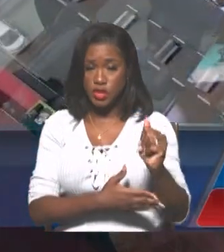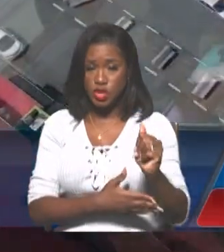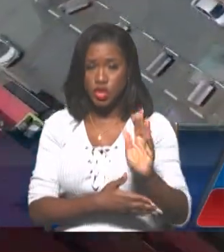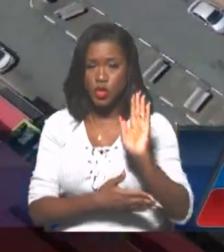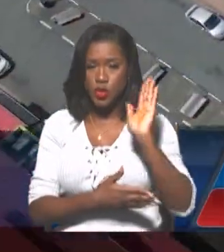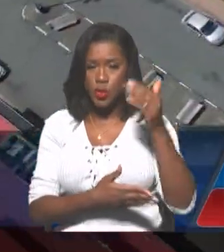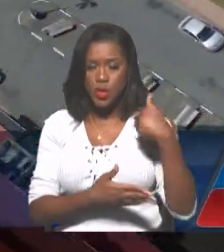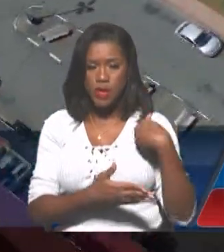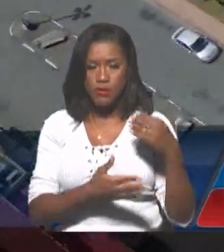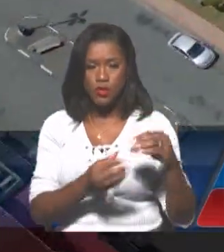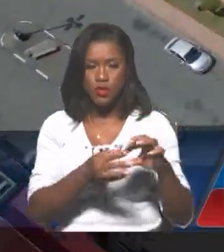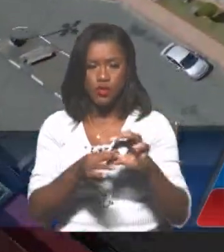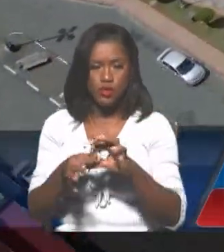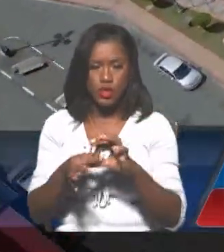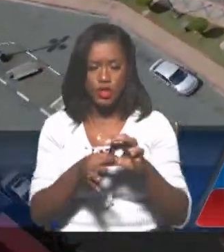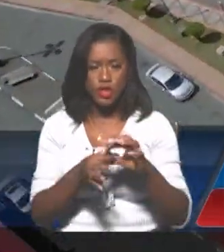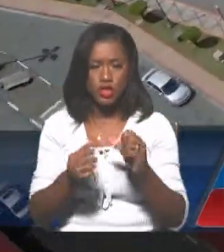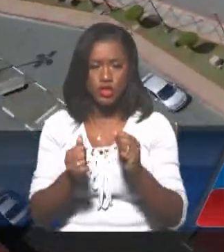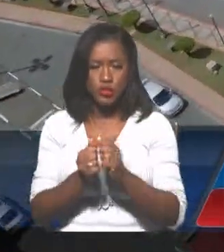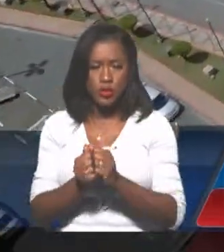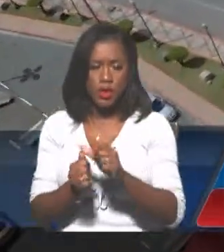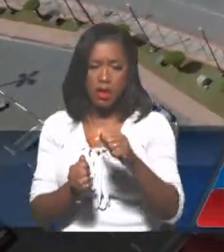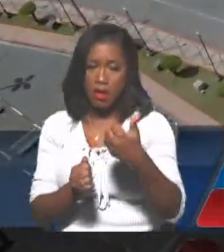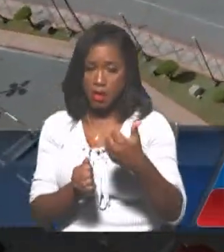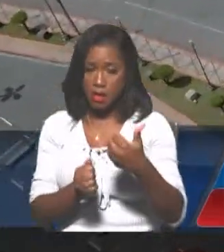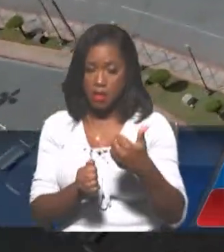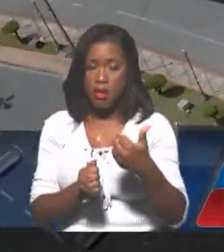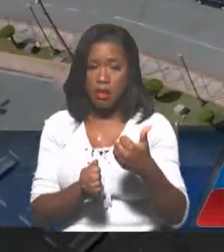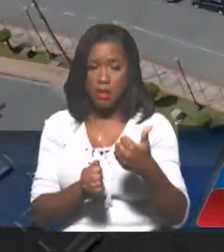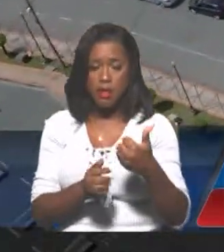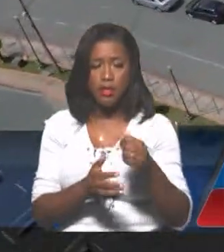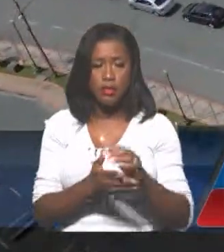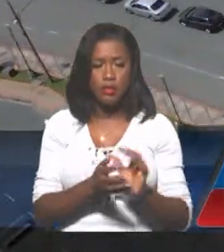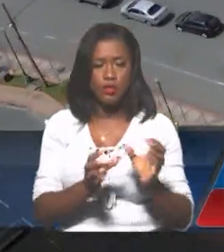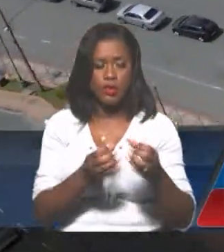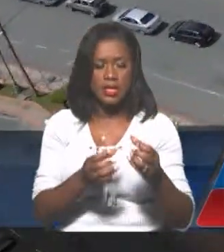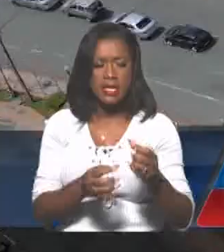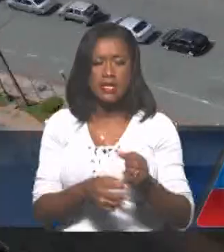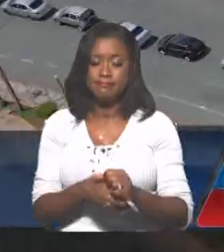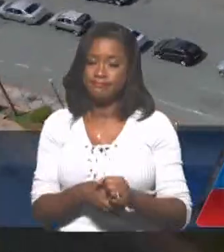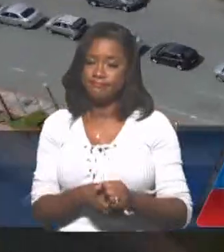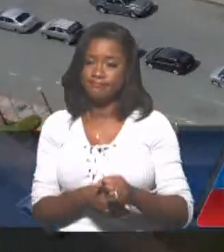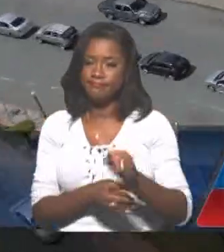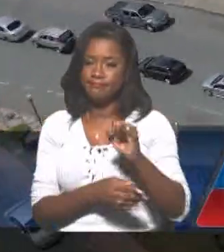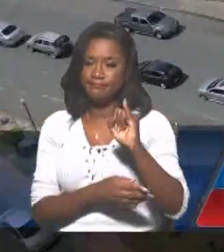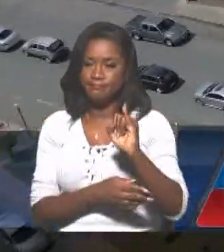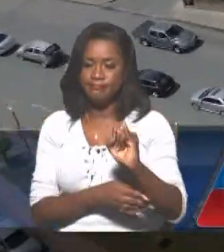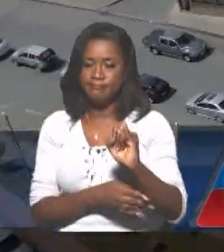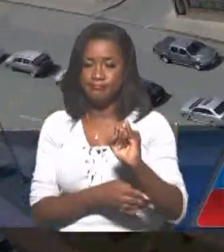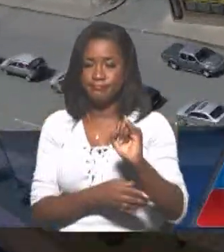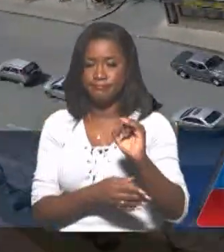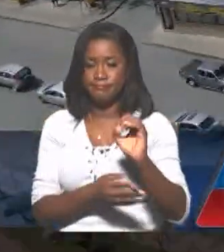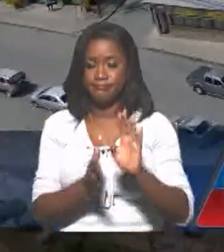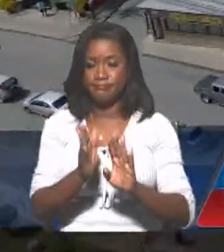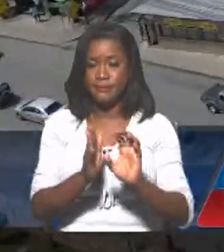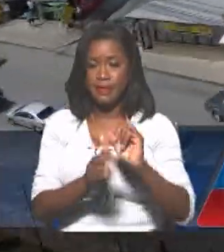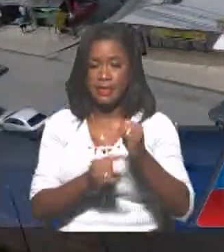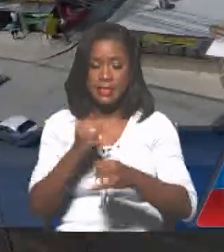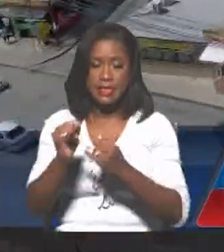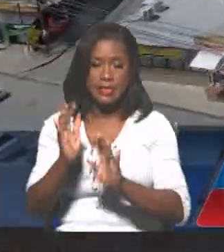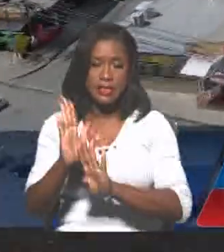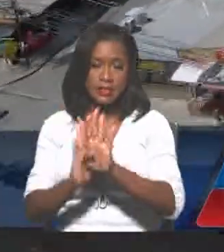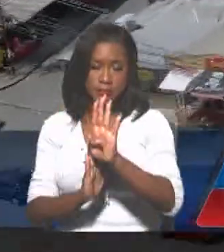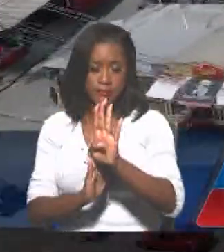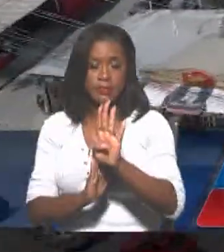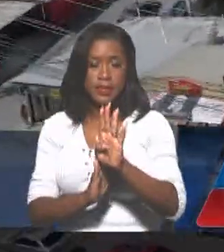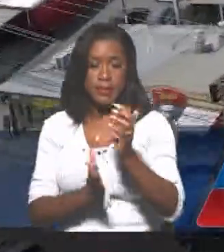its relationships with multilateral funding agencies such as the Inter-American Development Bank, the Caribbean Development Bank,